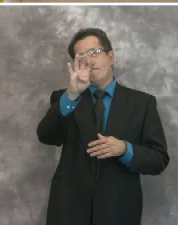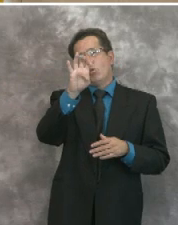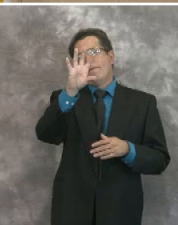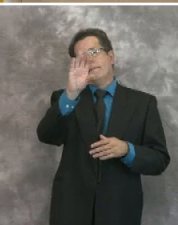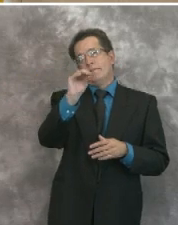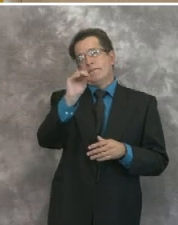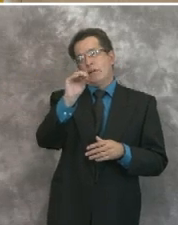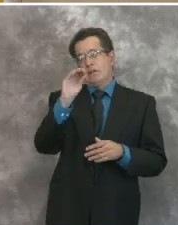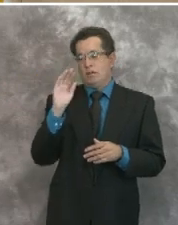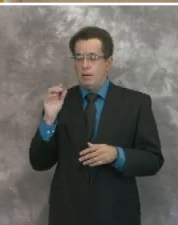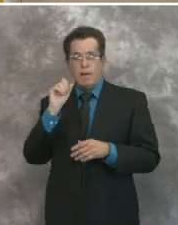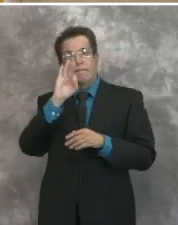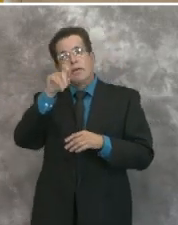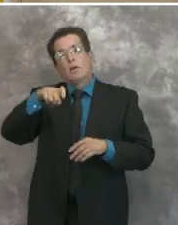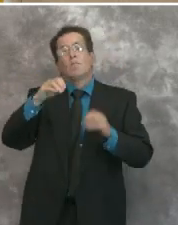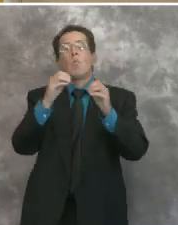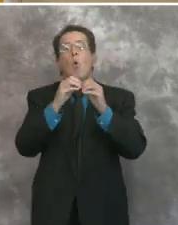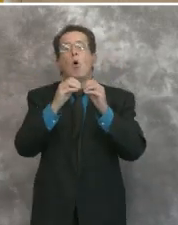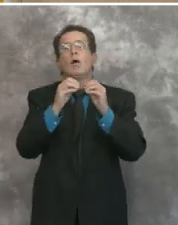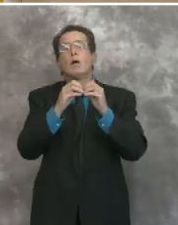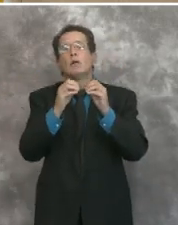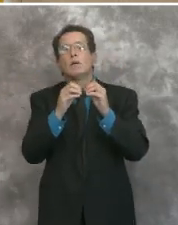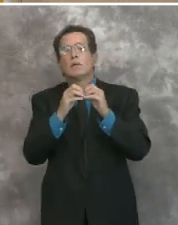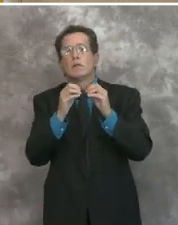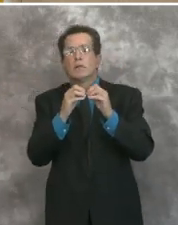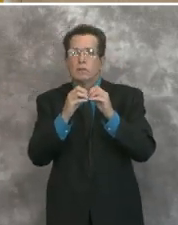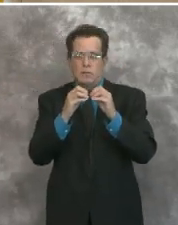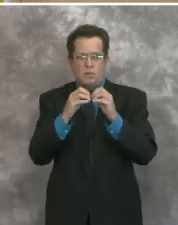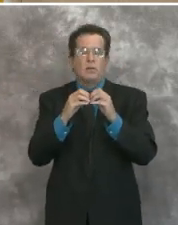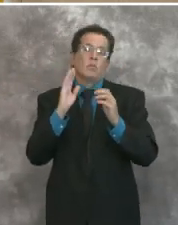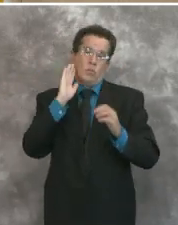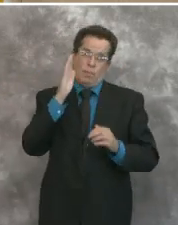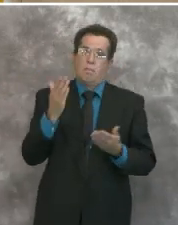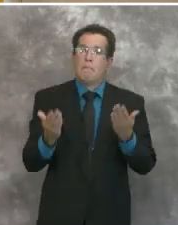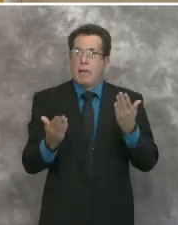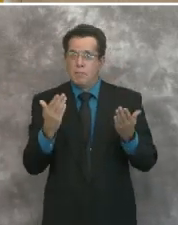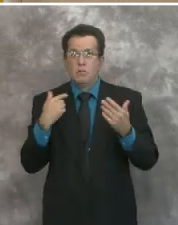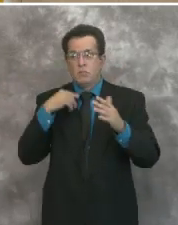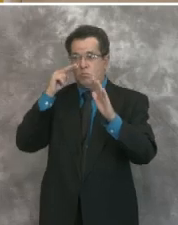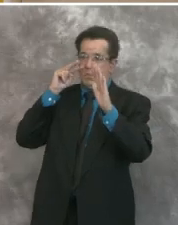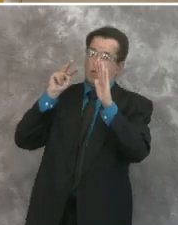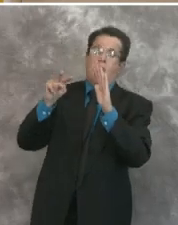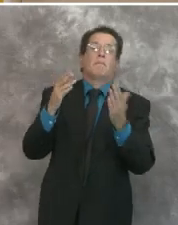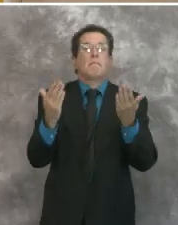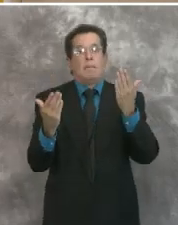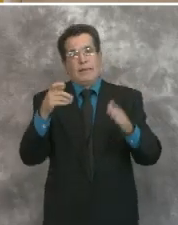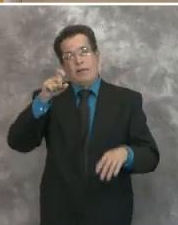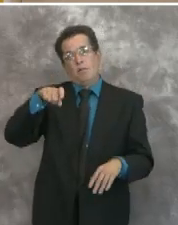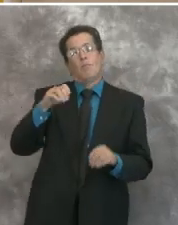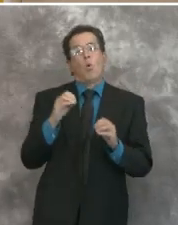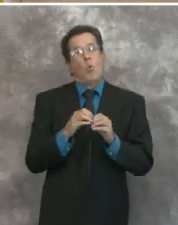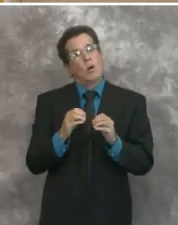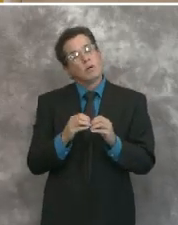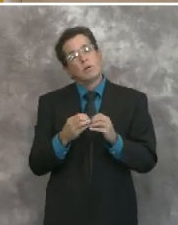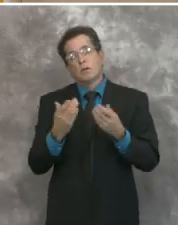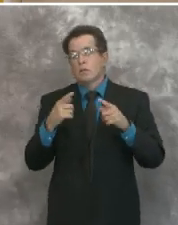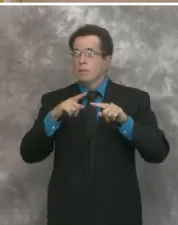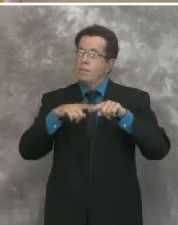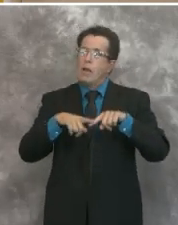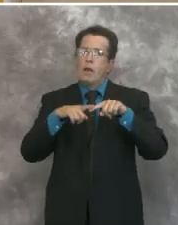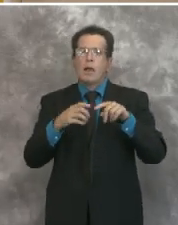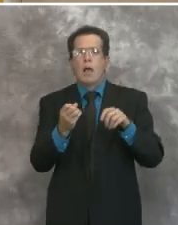450, but if we need more, and we anticipate that we may need more, depending upon the number of